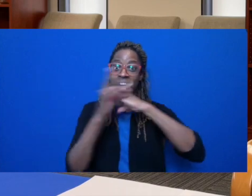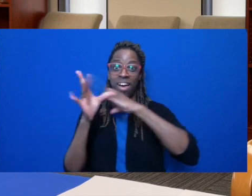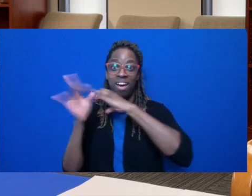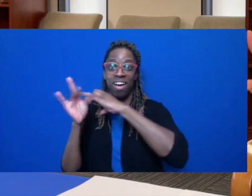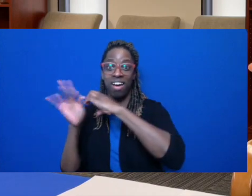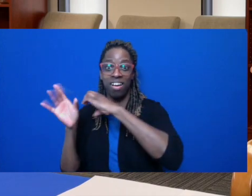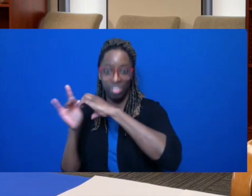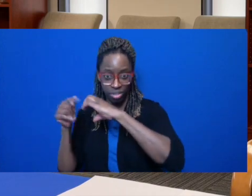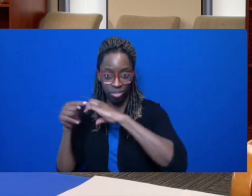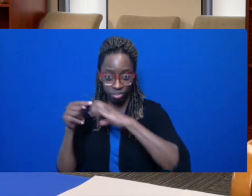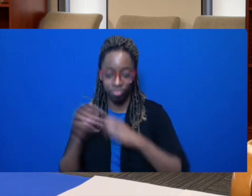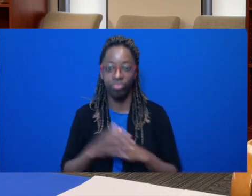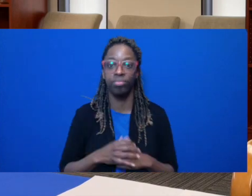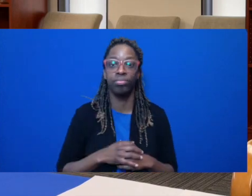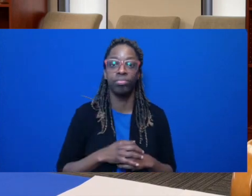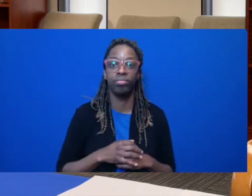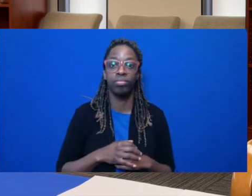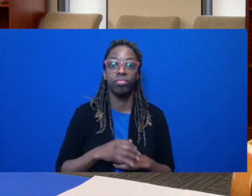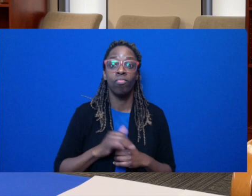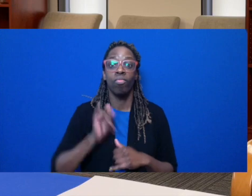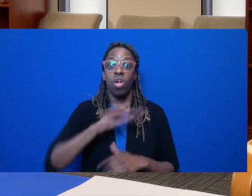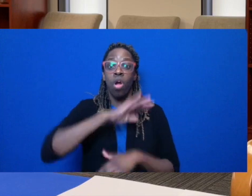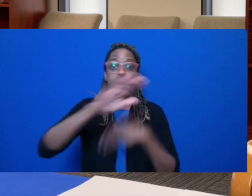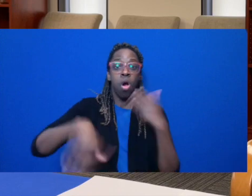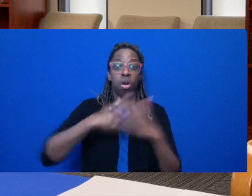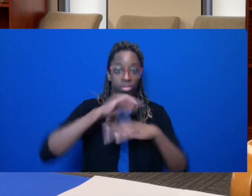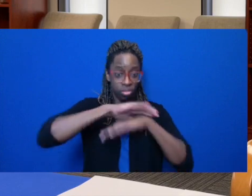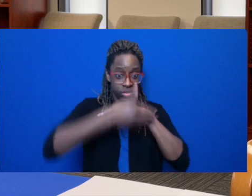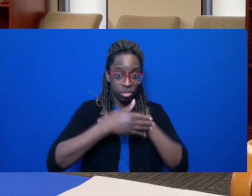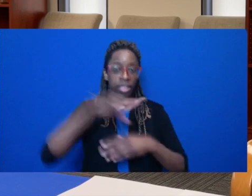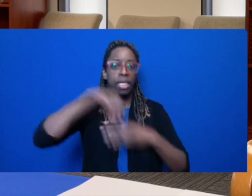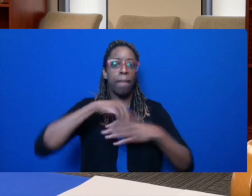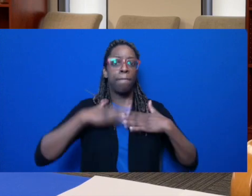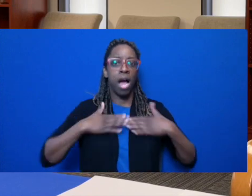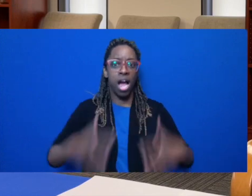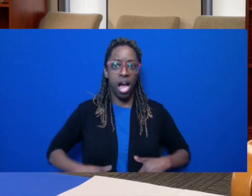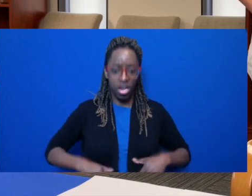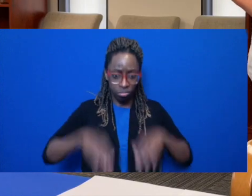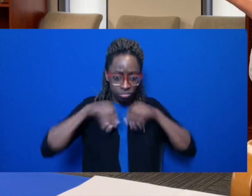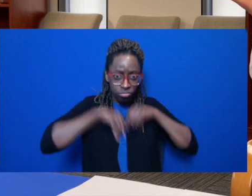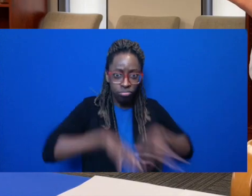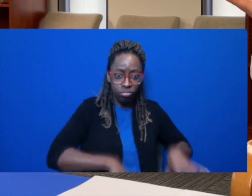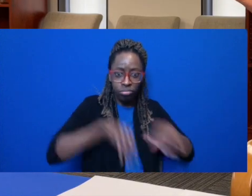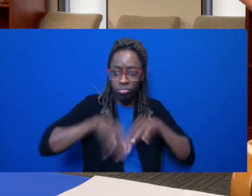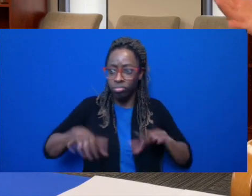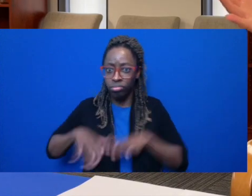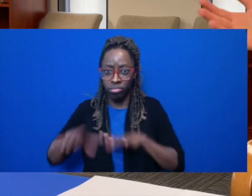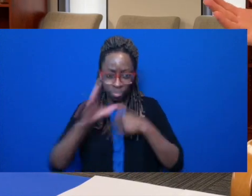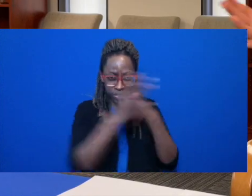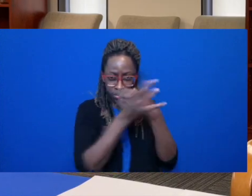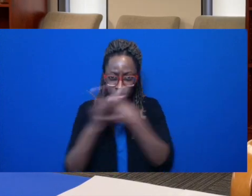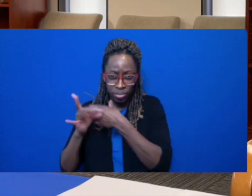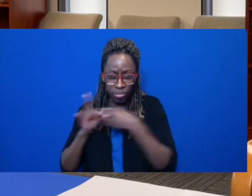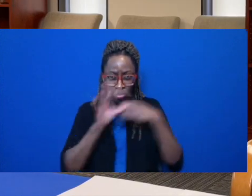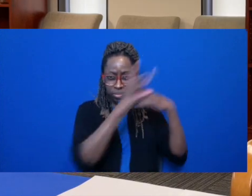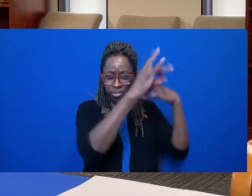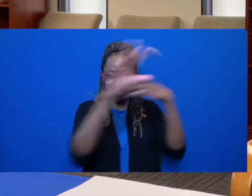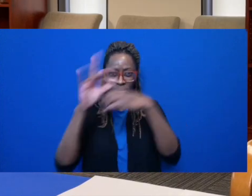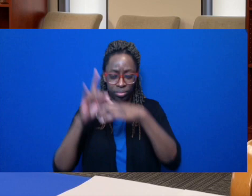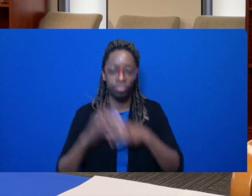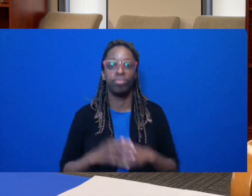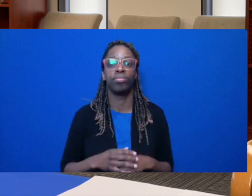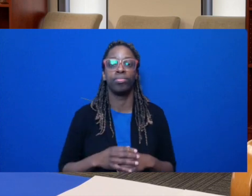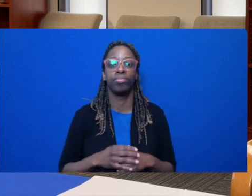protein and neutralize the body, neutralize that protein on the outside of the virus. And that's how it works. So I think importantly, some of the questions that we